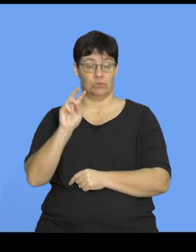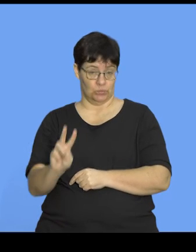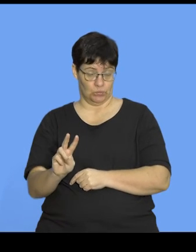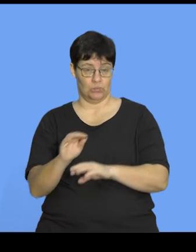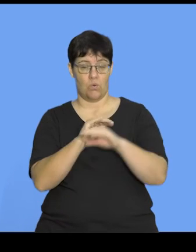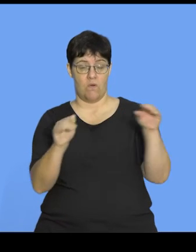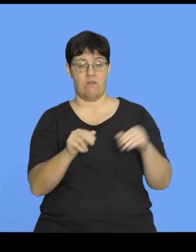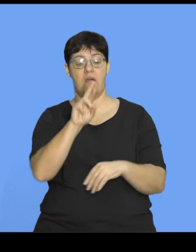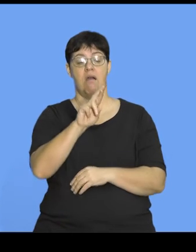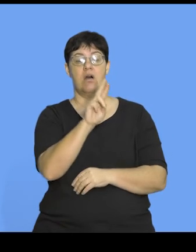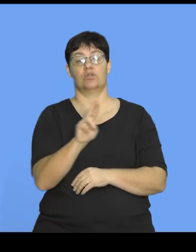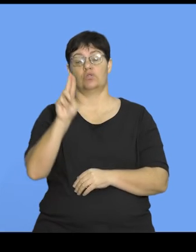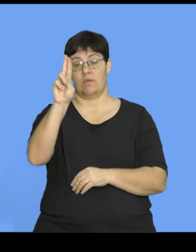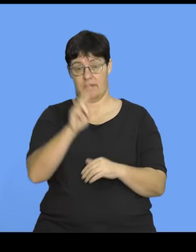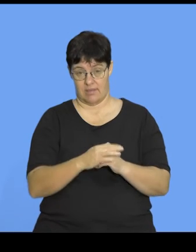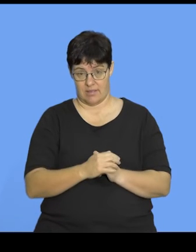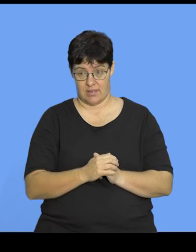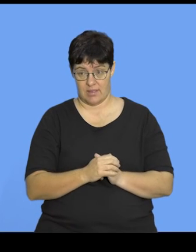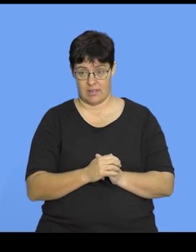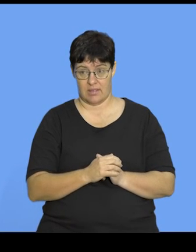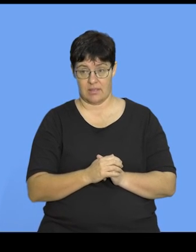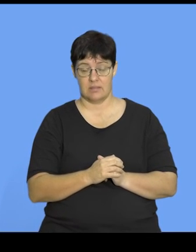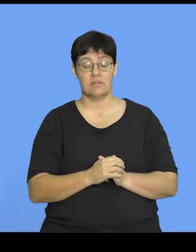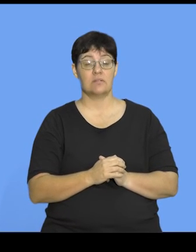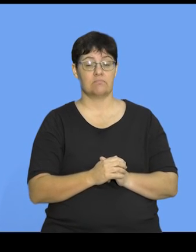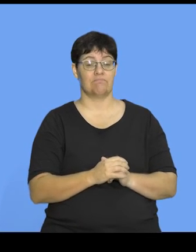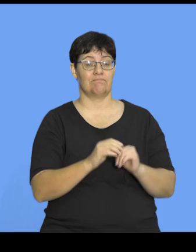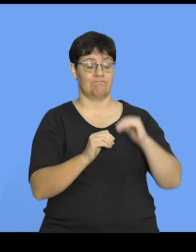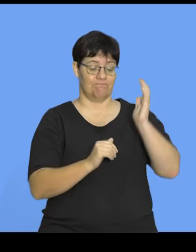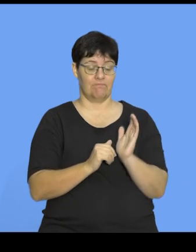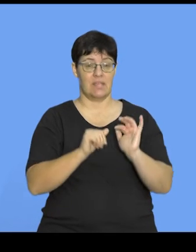M2, over R squared,